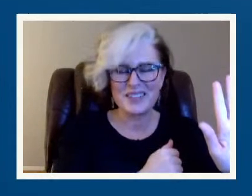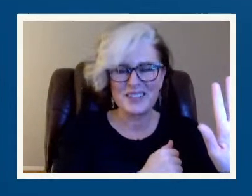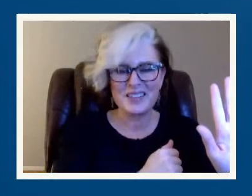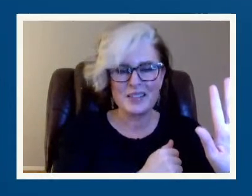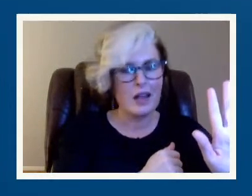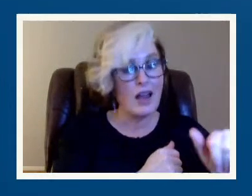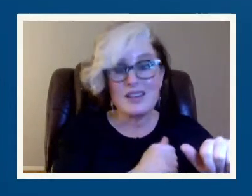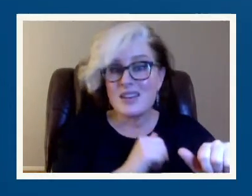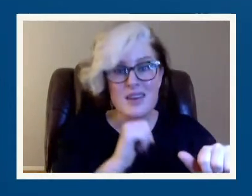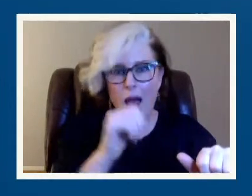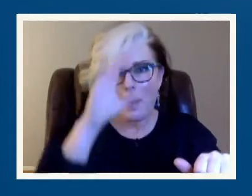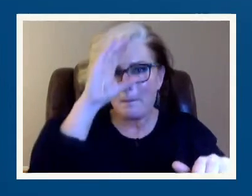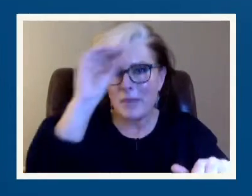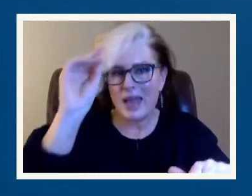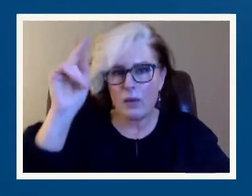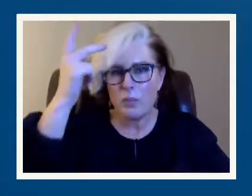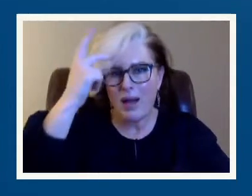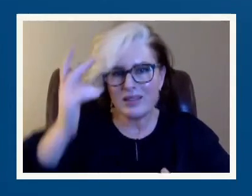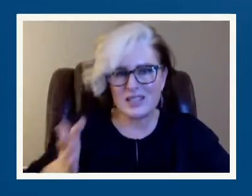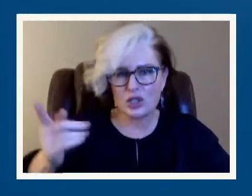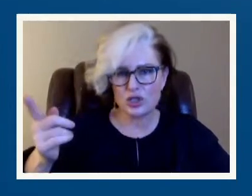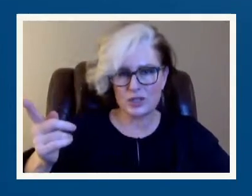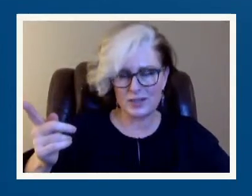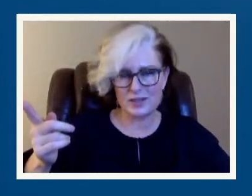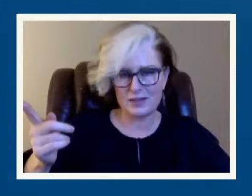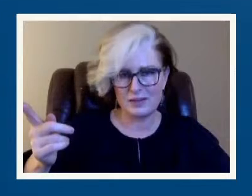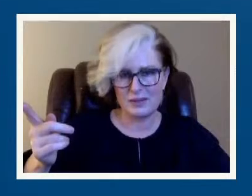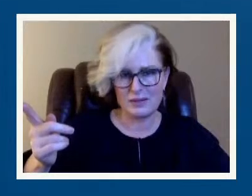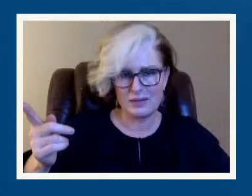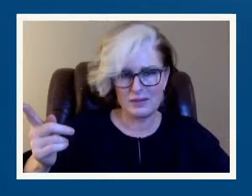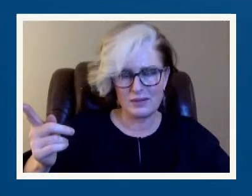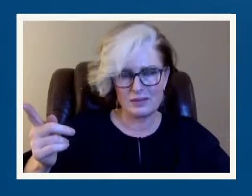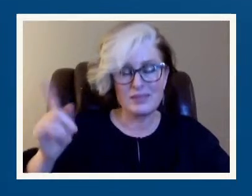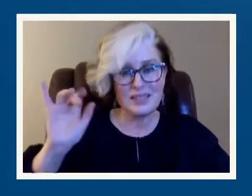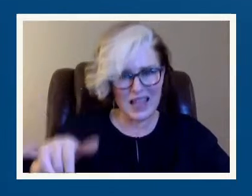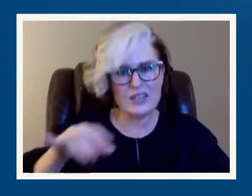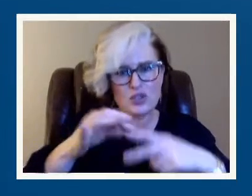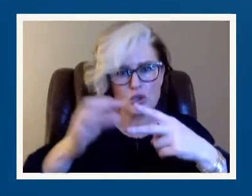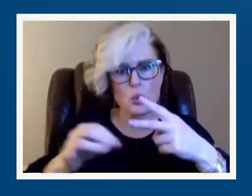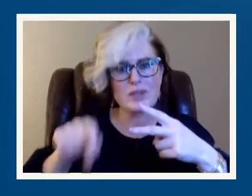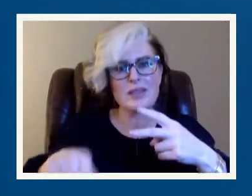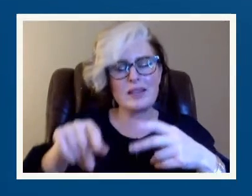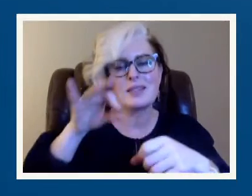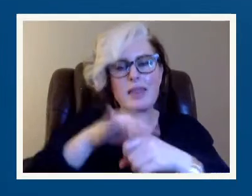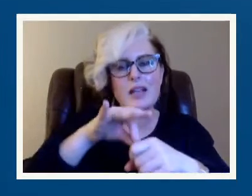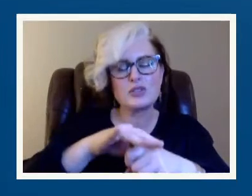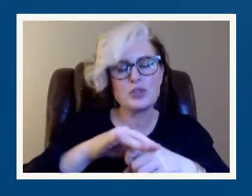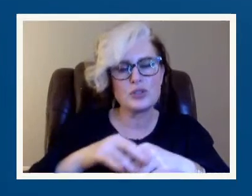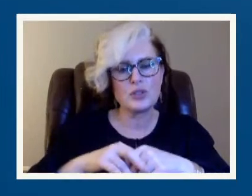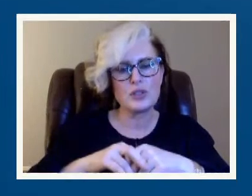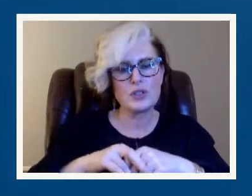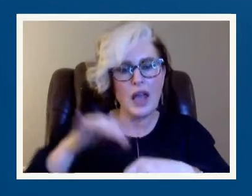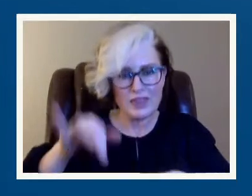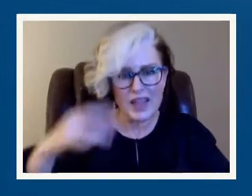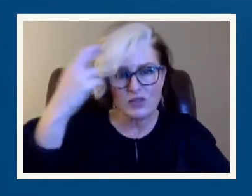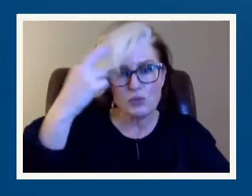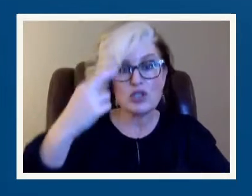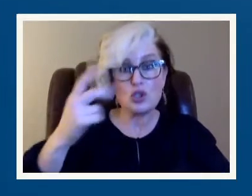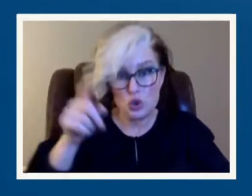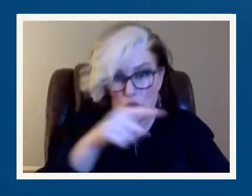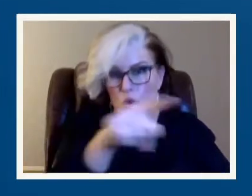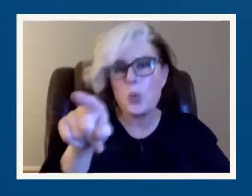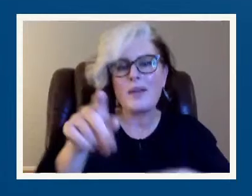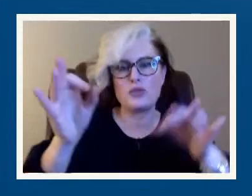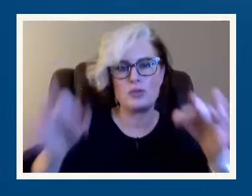male politicians in Washington? That's the choice in this election. That's what you have to decide.